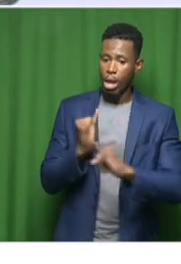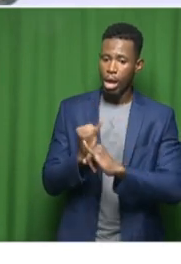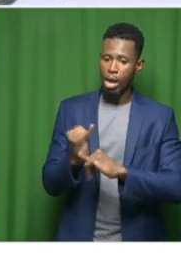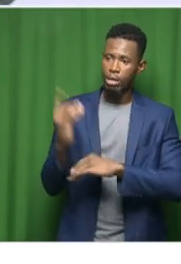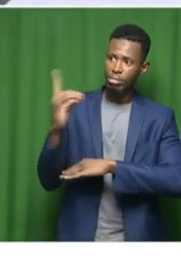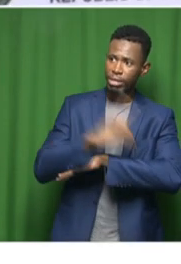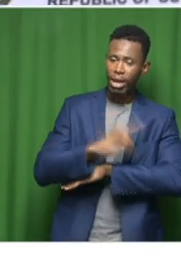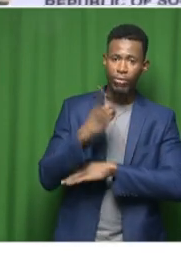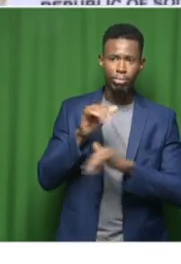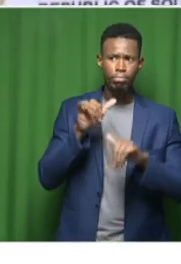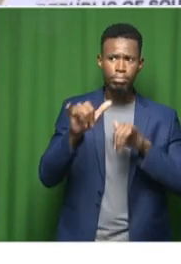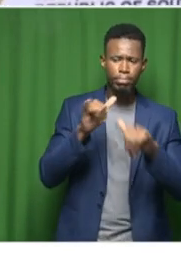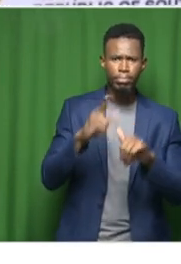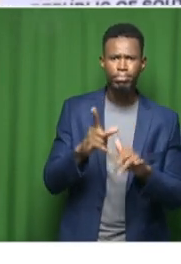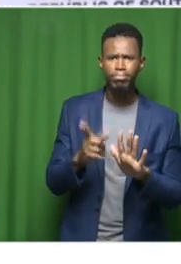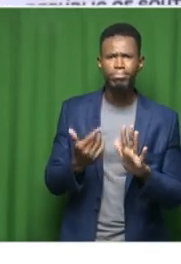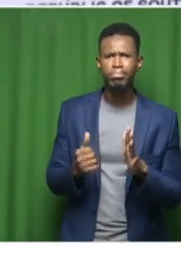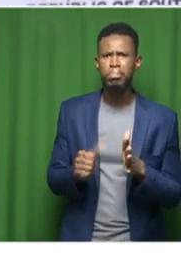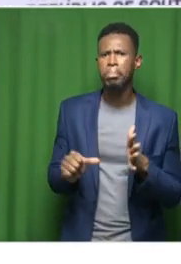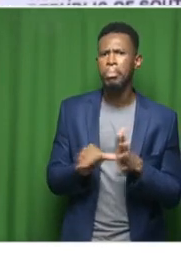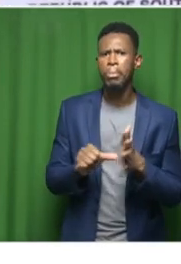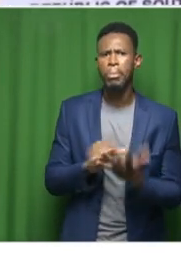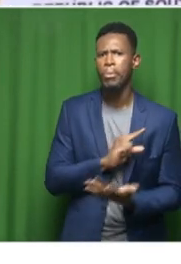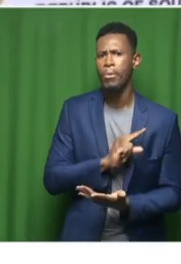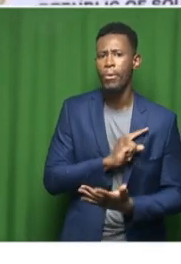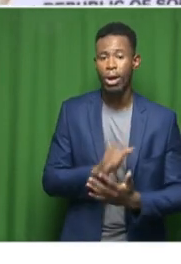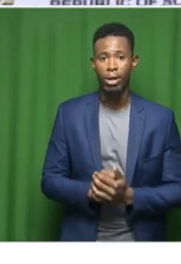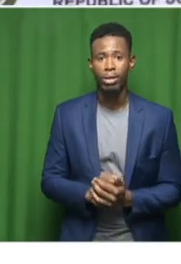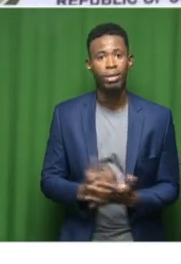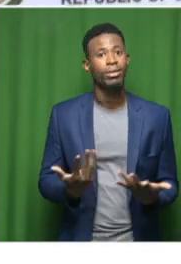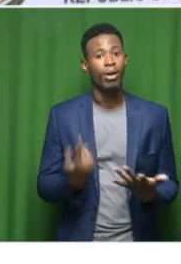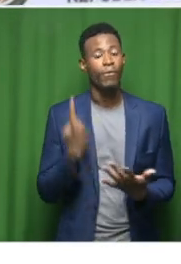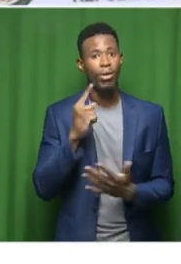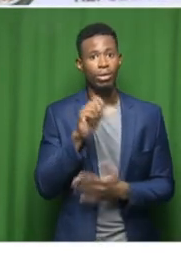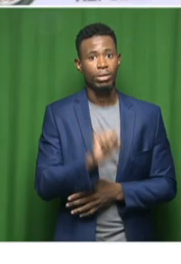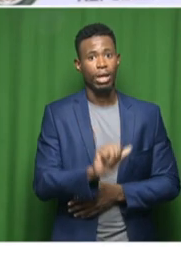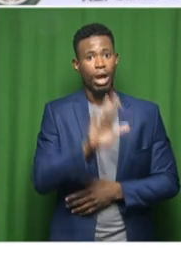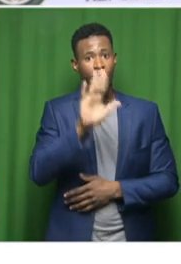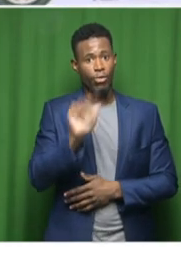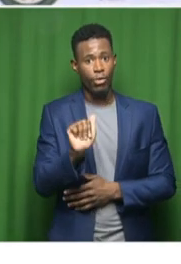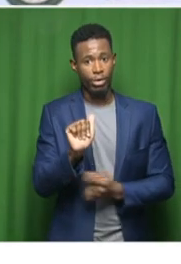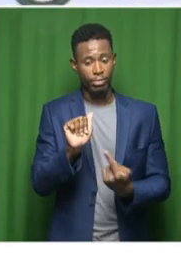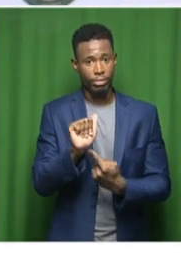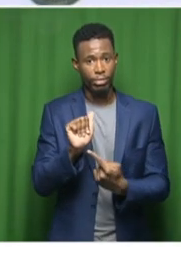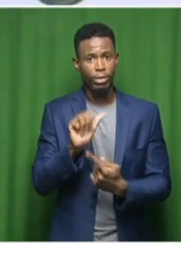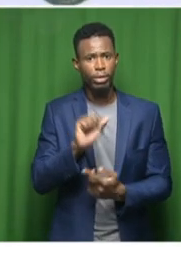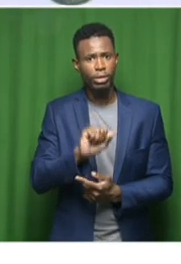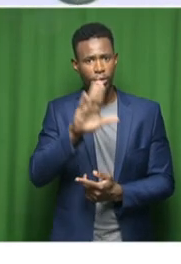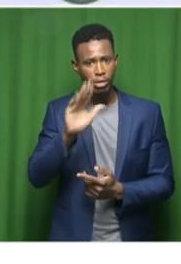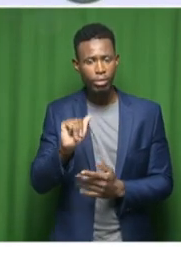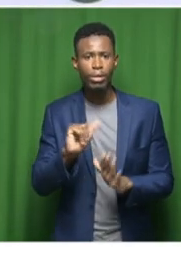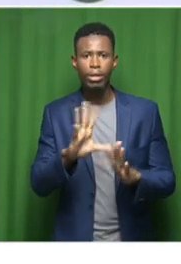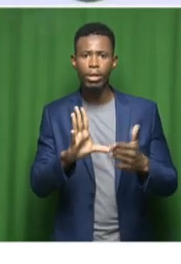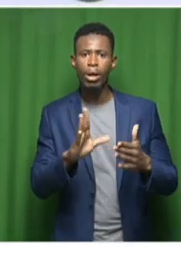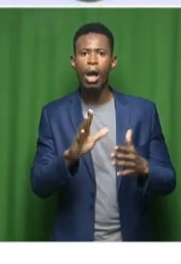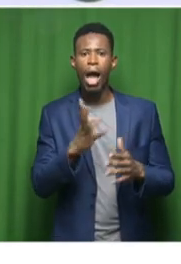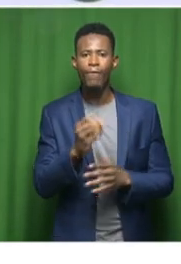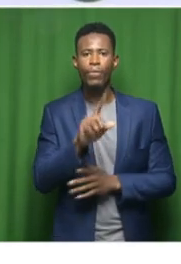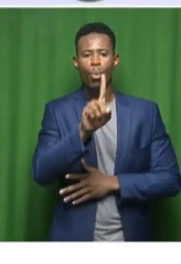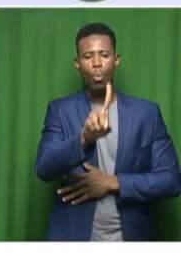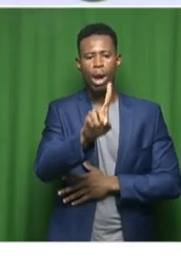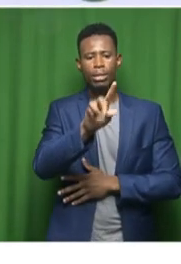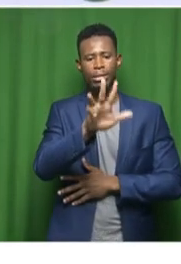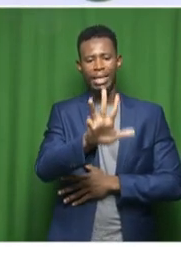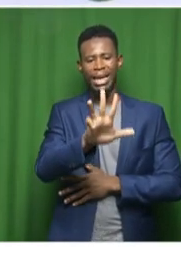Day, first and foremost? First, for South Africa, one, South Africa is a member state, one of the 193